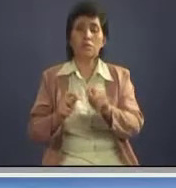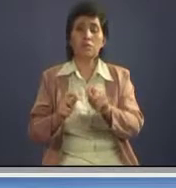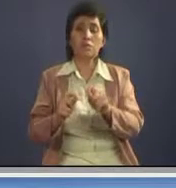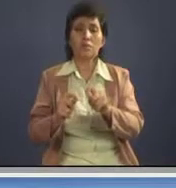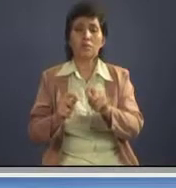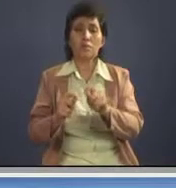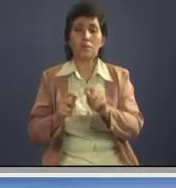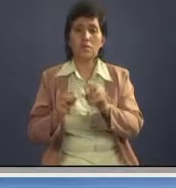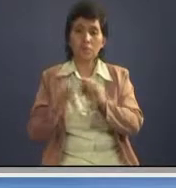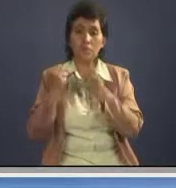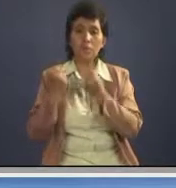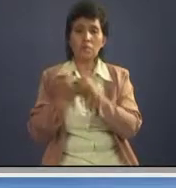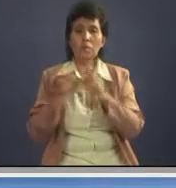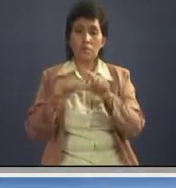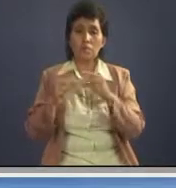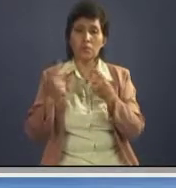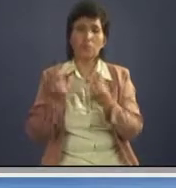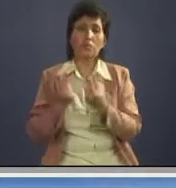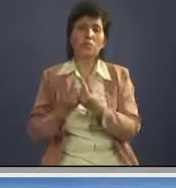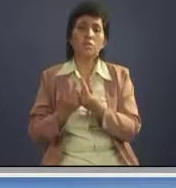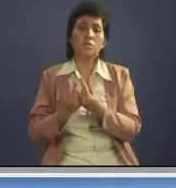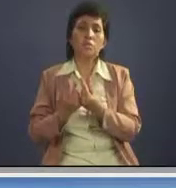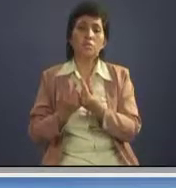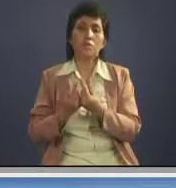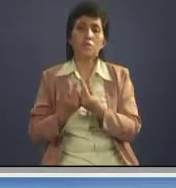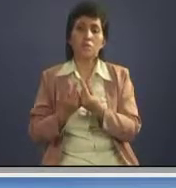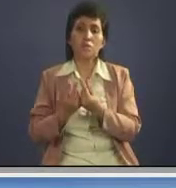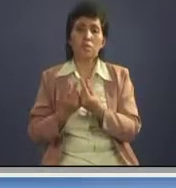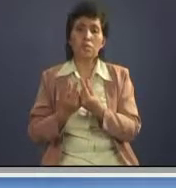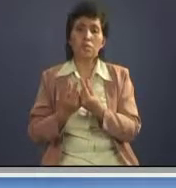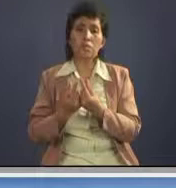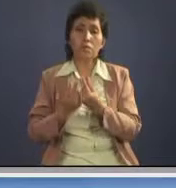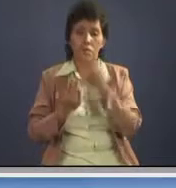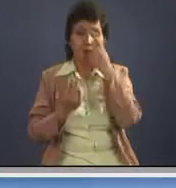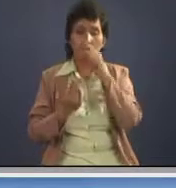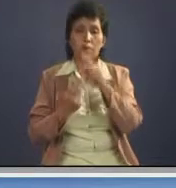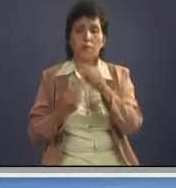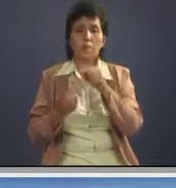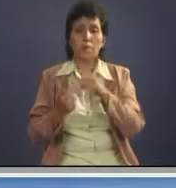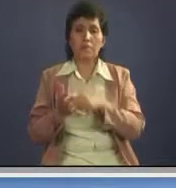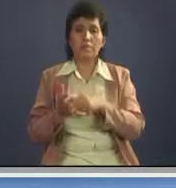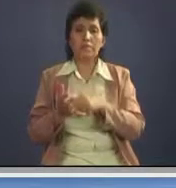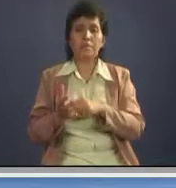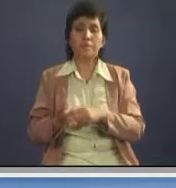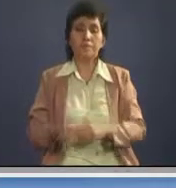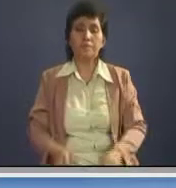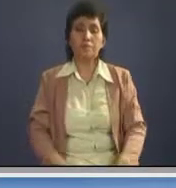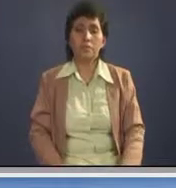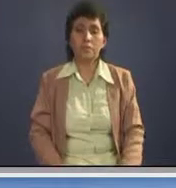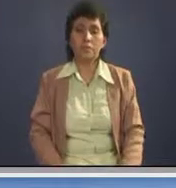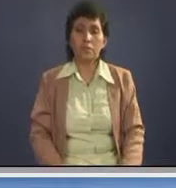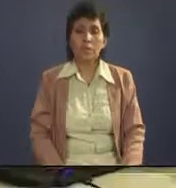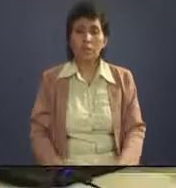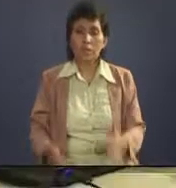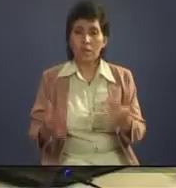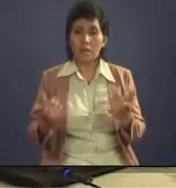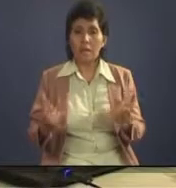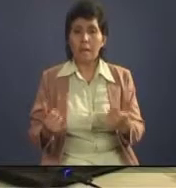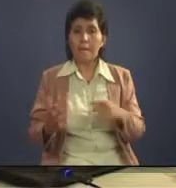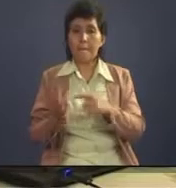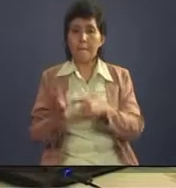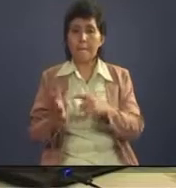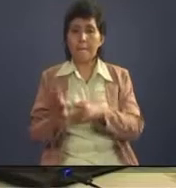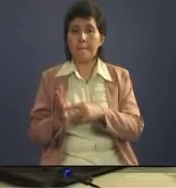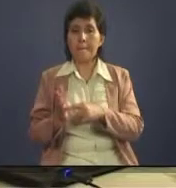would influence the behavior and also the attitude of individual. Okay. Now, sometimes we don't have to make